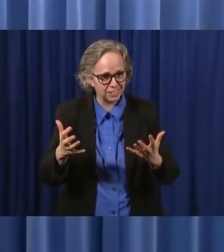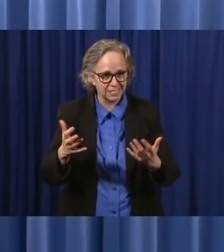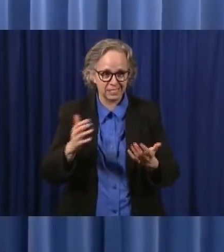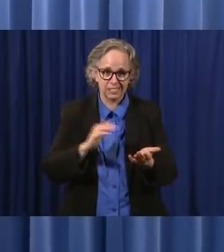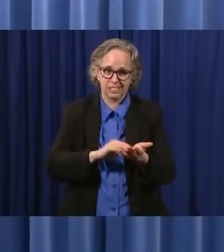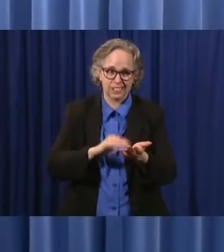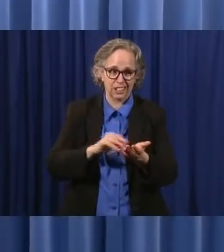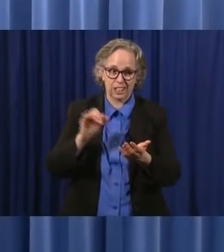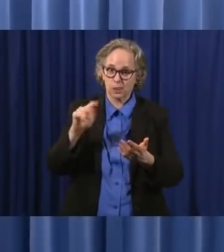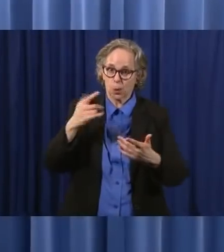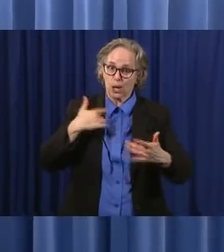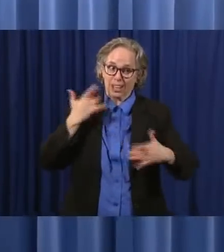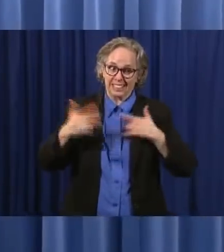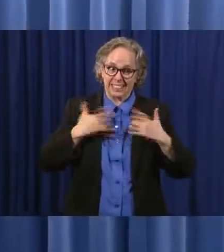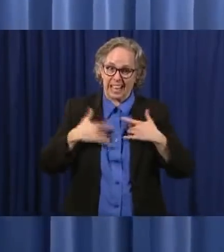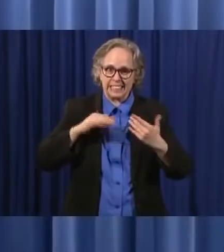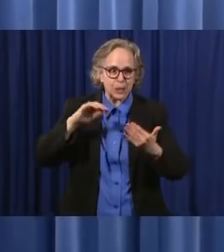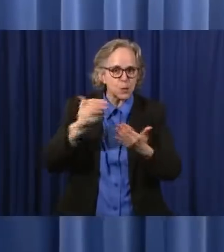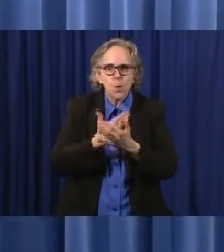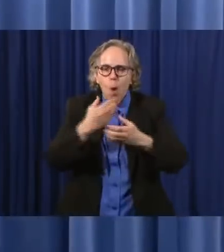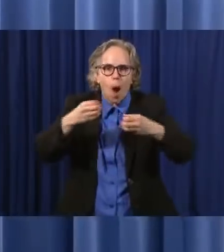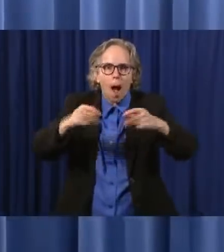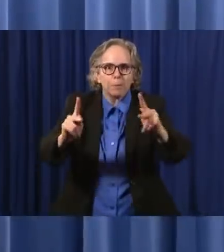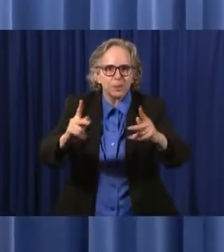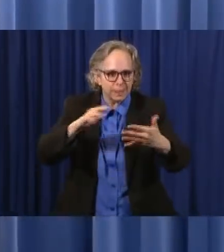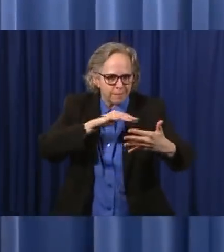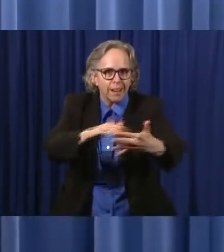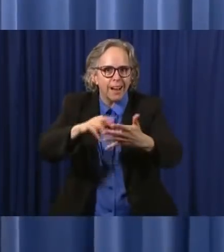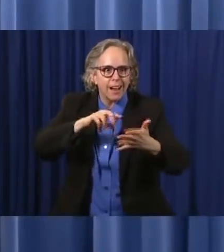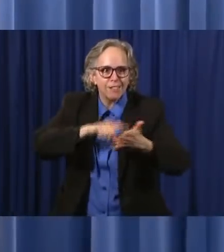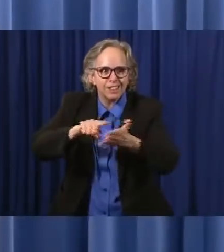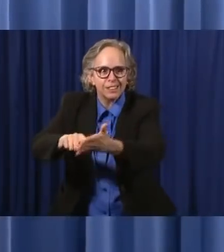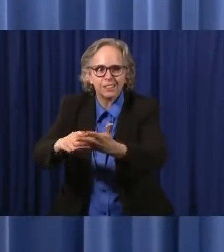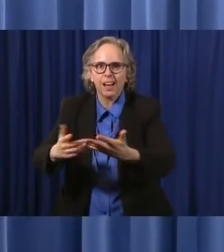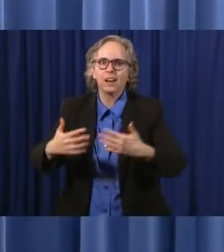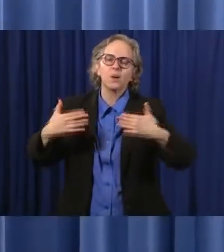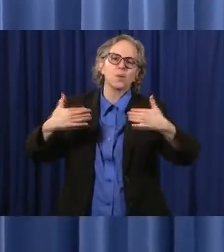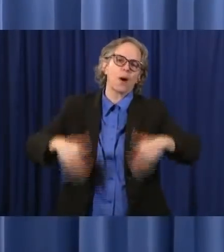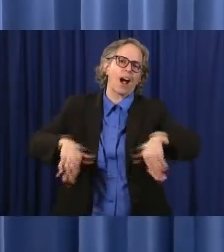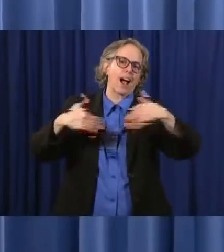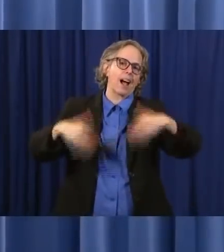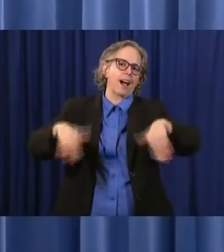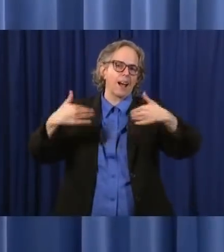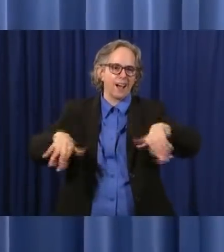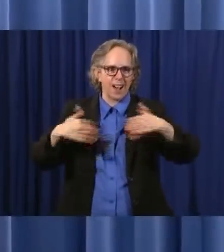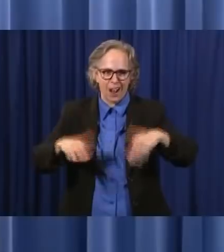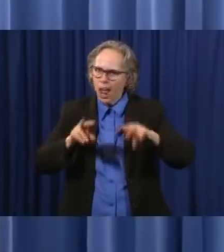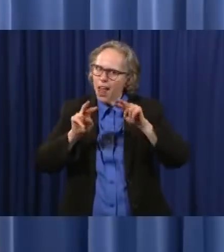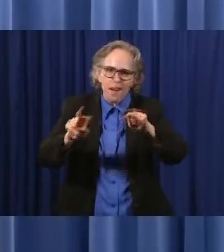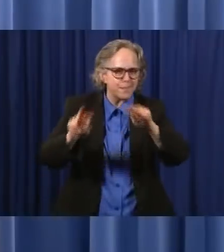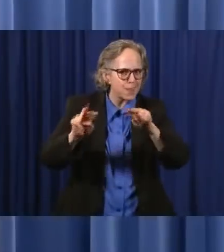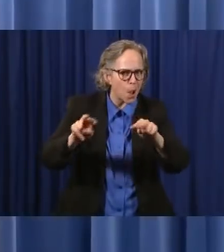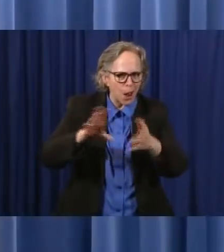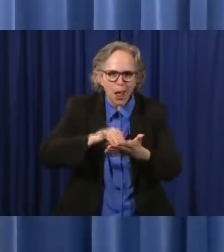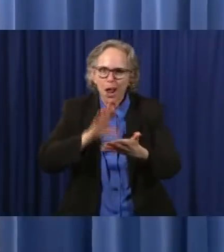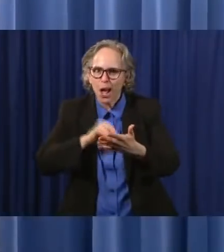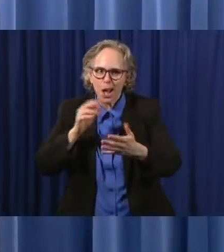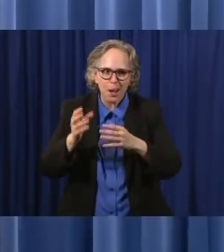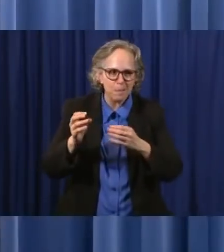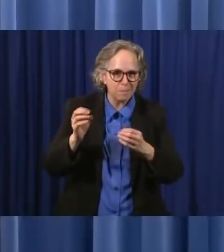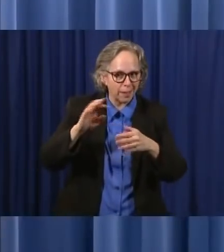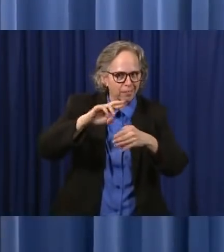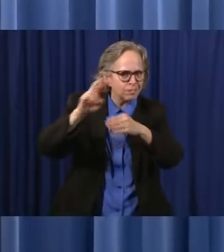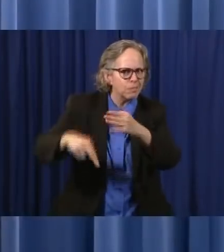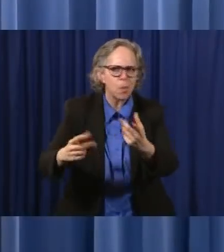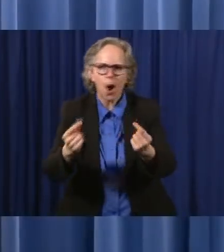about the opportunity to do this study, and we're looking forward to the results that we